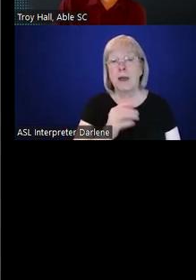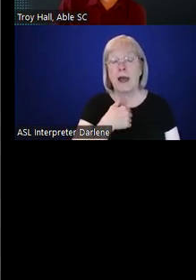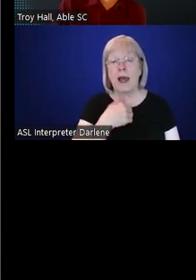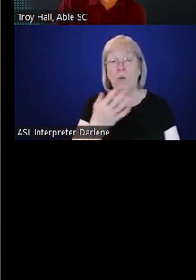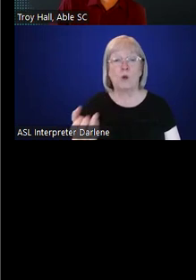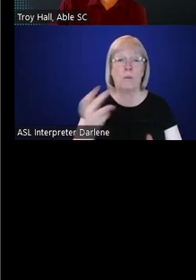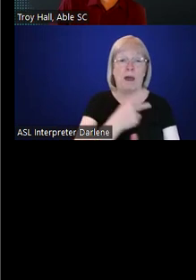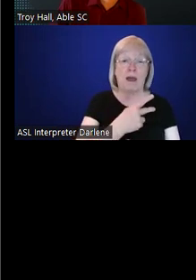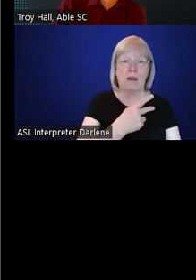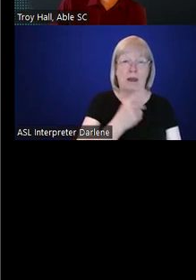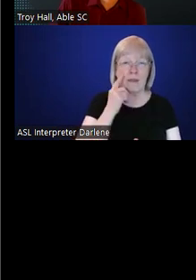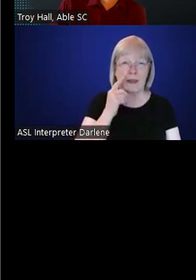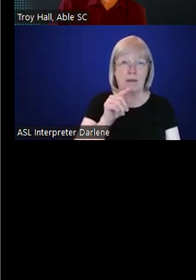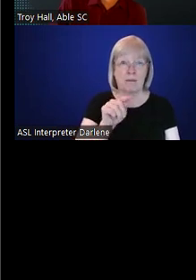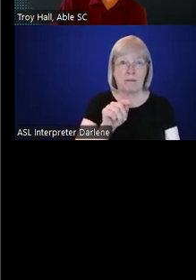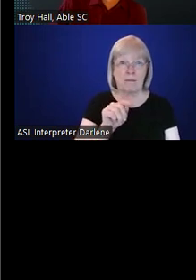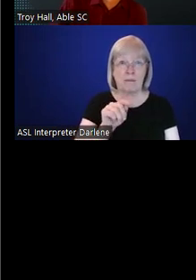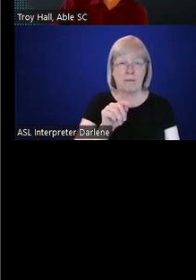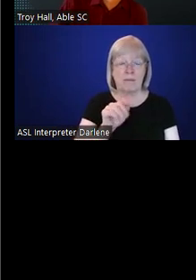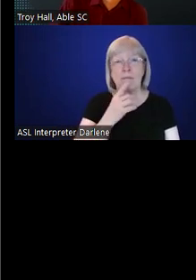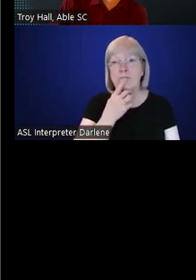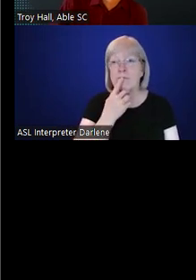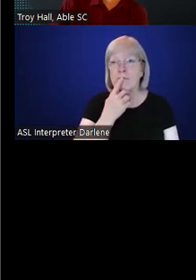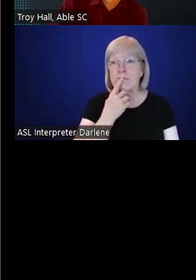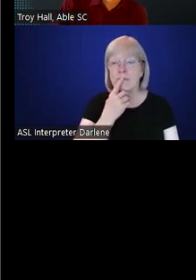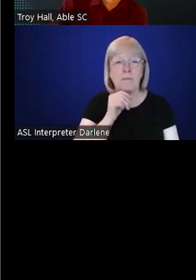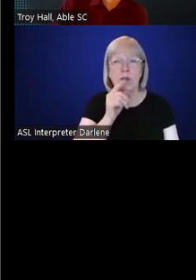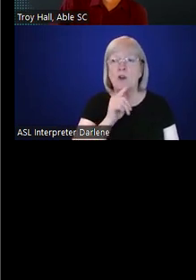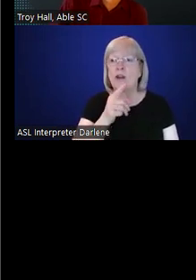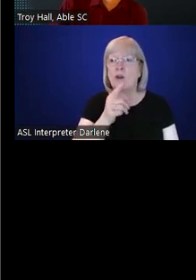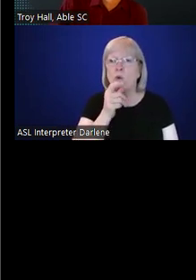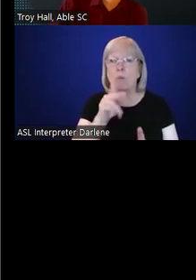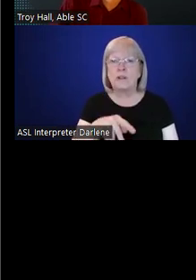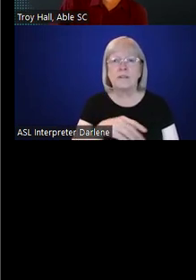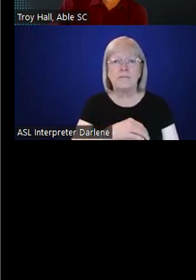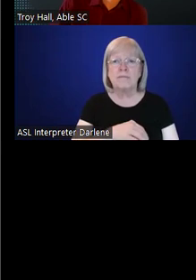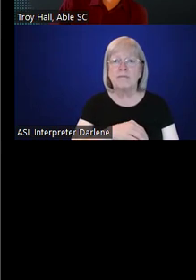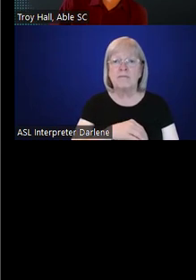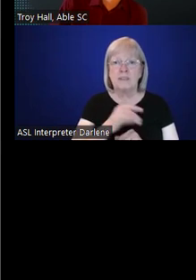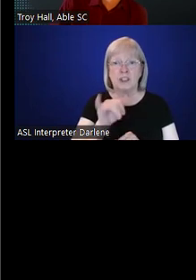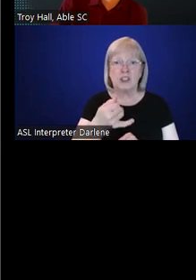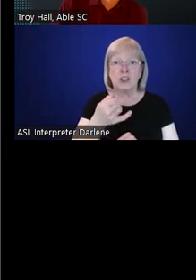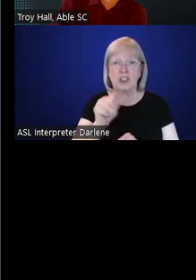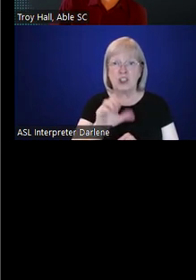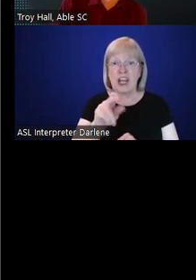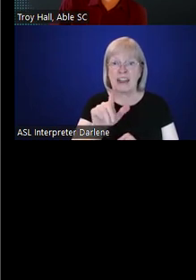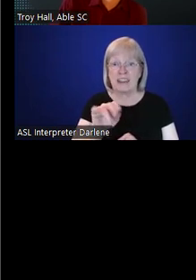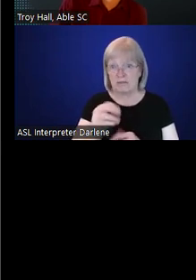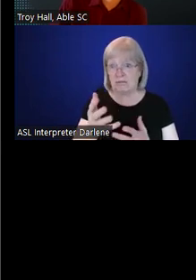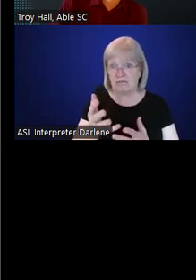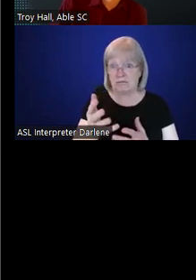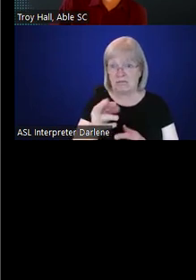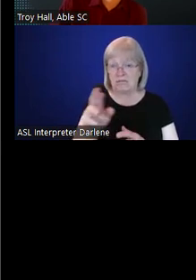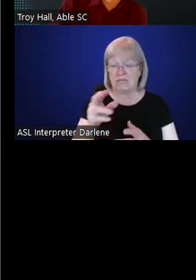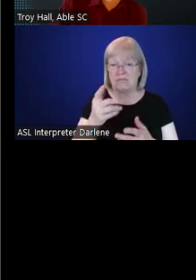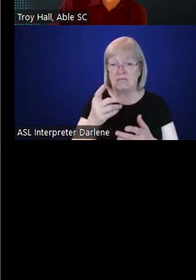back. I think it was, and I don't know whether it's Jocelyn or Jacqueline, probably Jacqueline, who